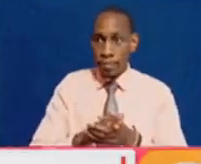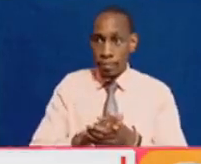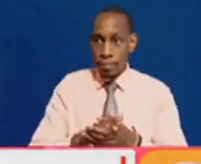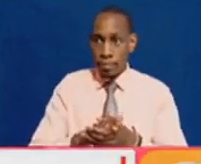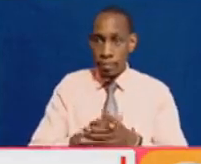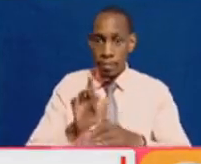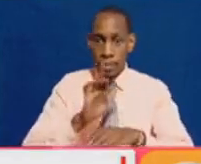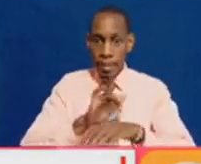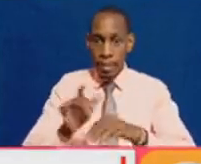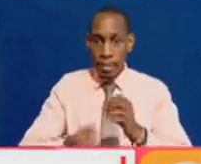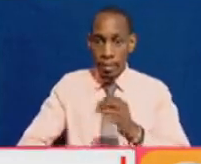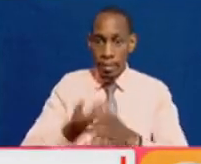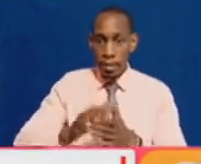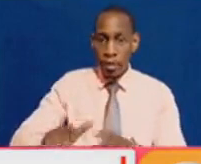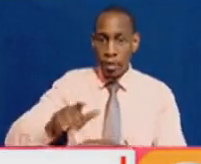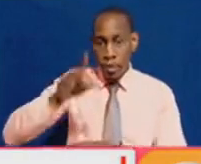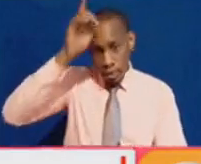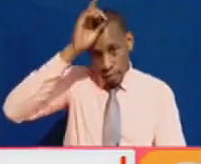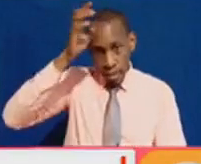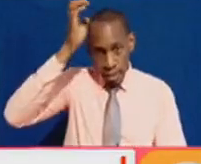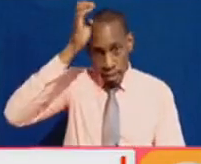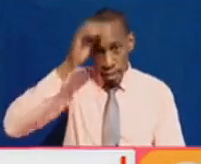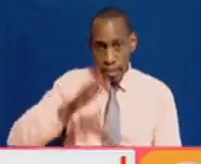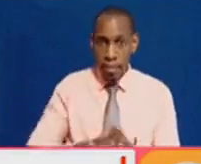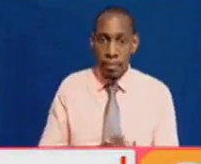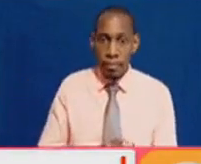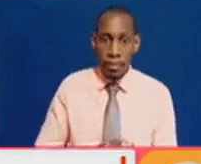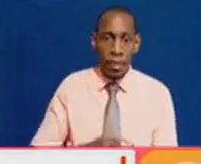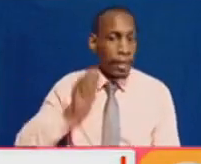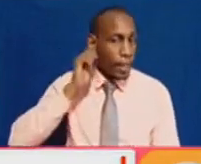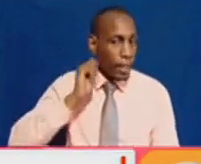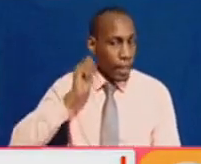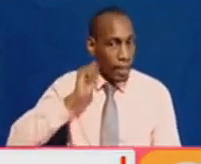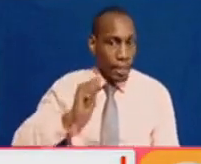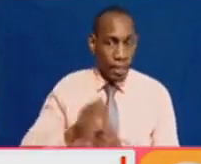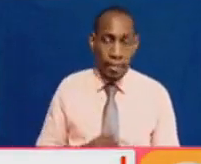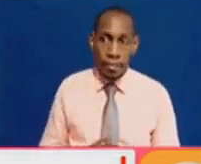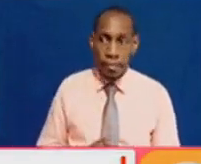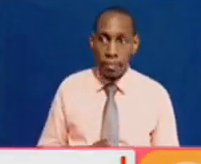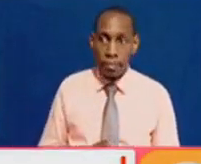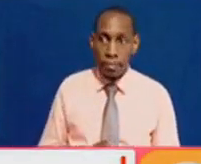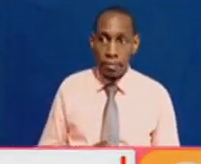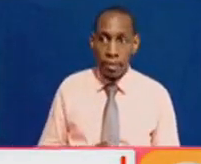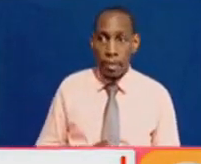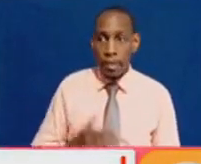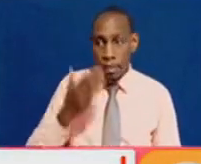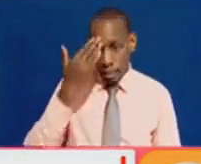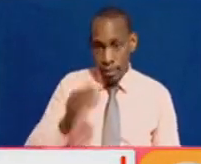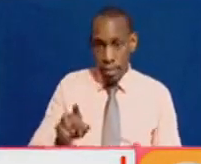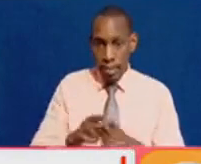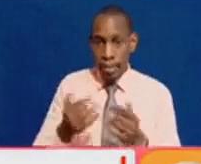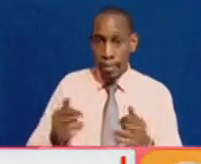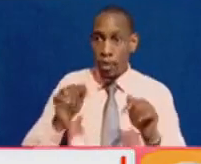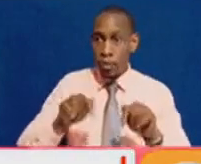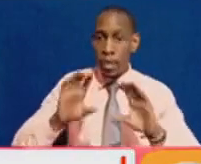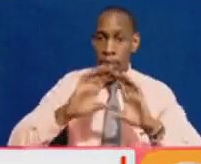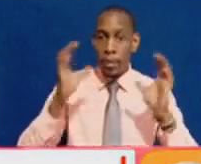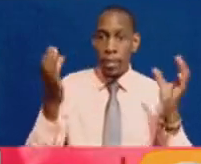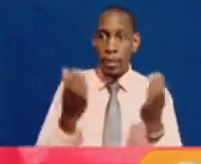being installed at Lobo Village in Eldoret and Kapsabet Eliud Kipchoge Stadium. It is because of this that today in the